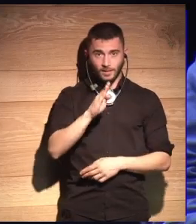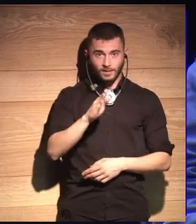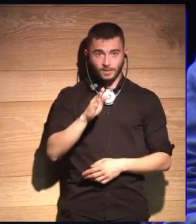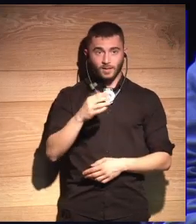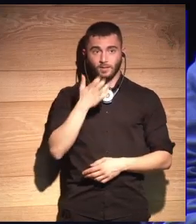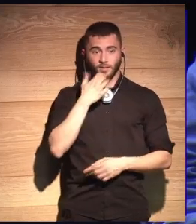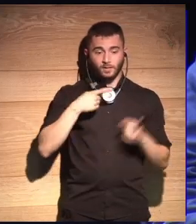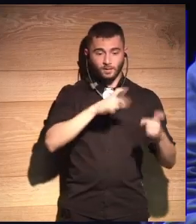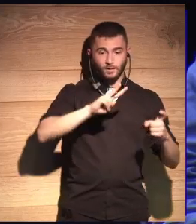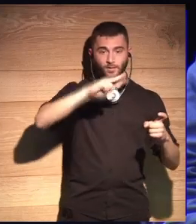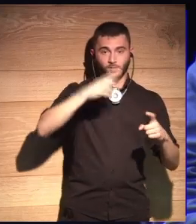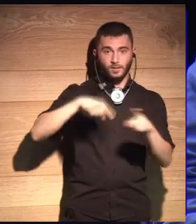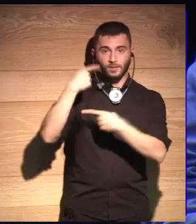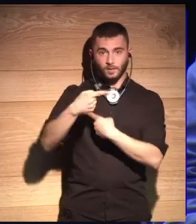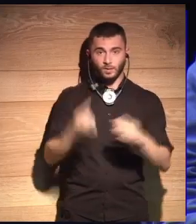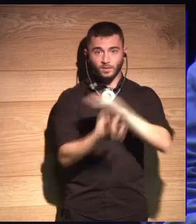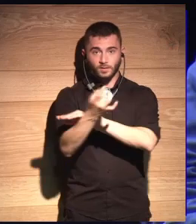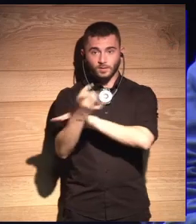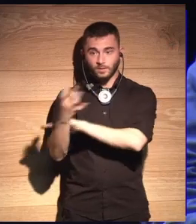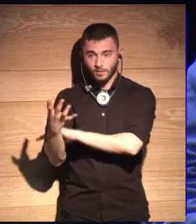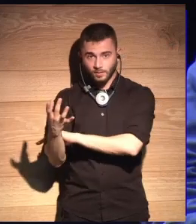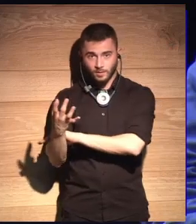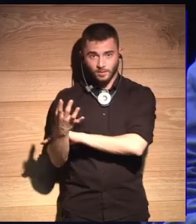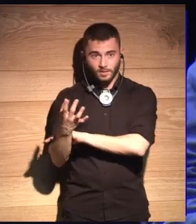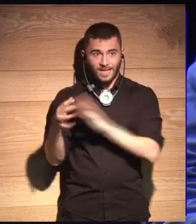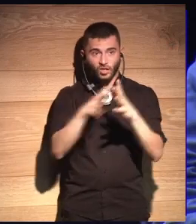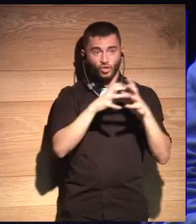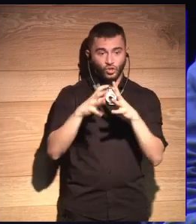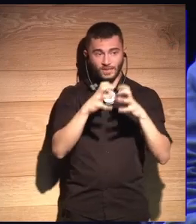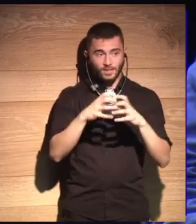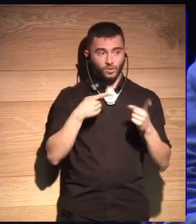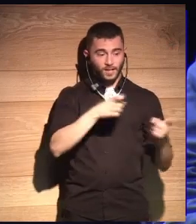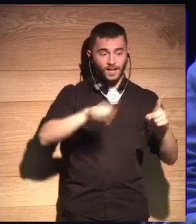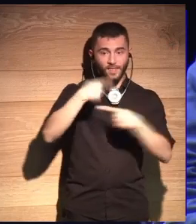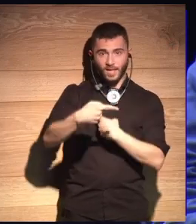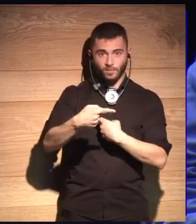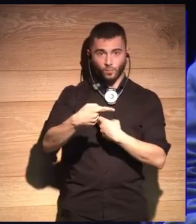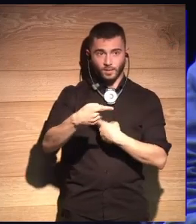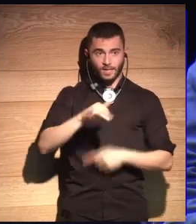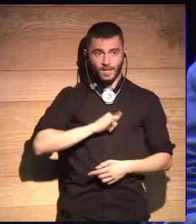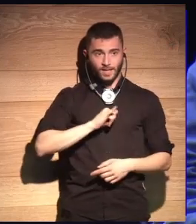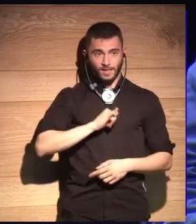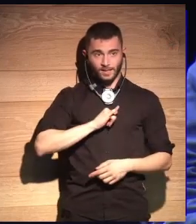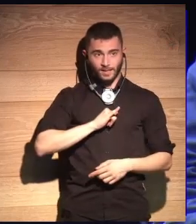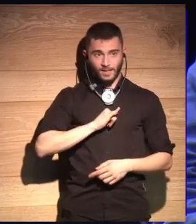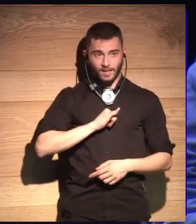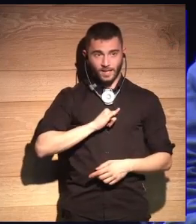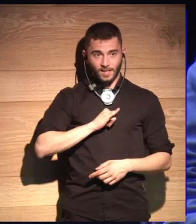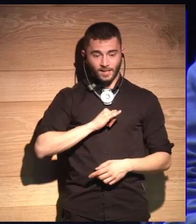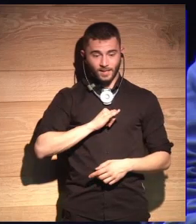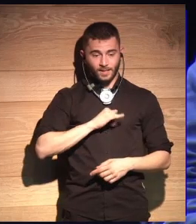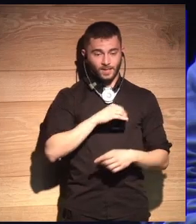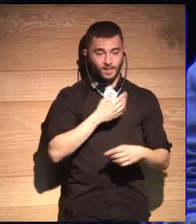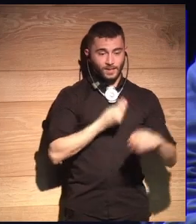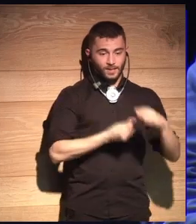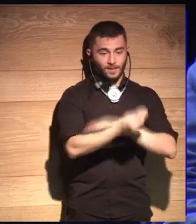that emerged after the Second World War, Christian Democrats and Social Democrats and so on, they gave